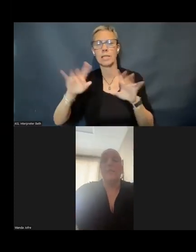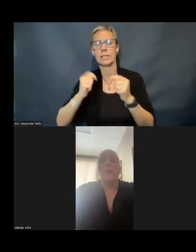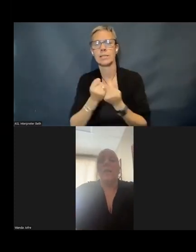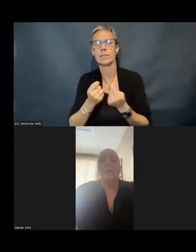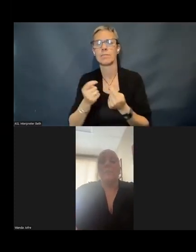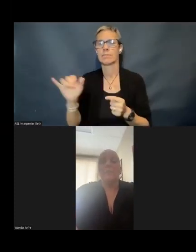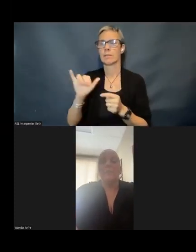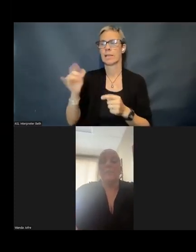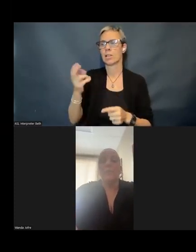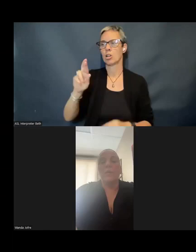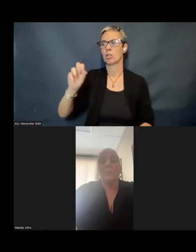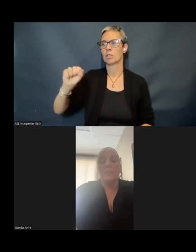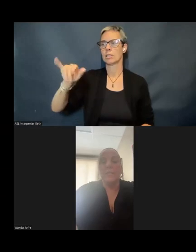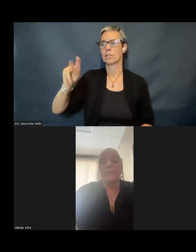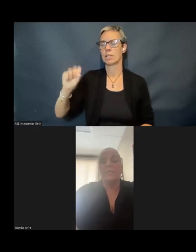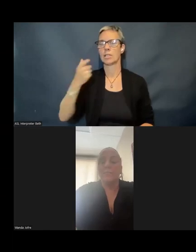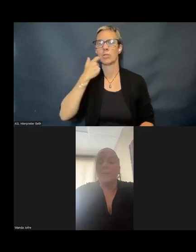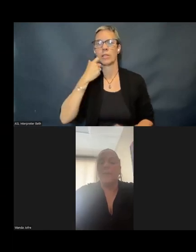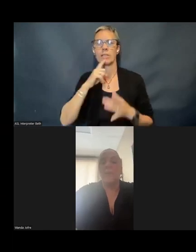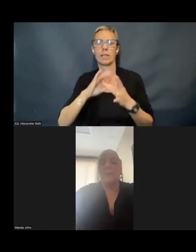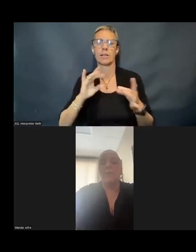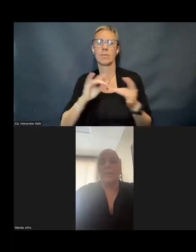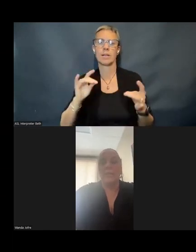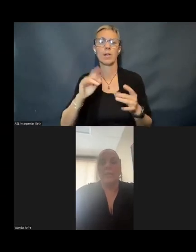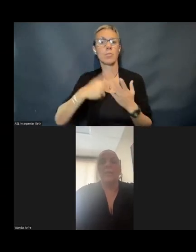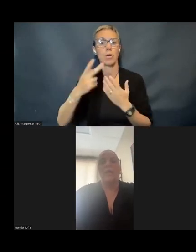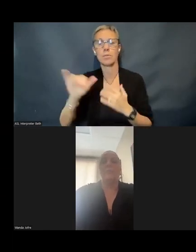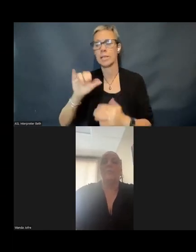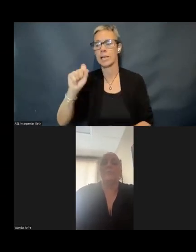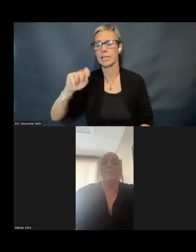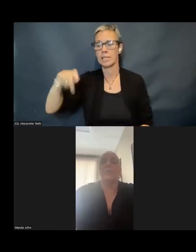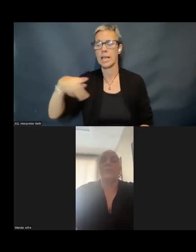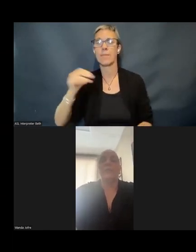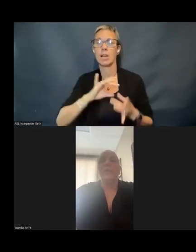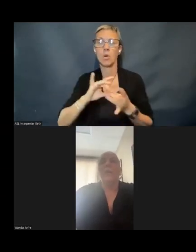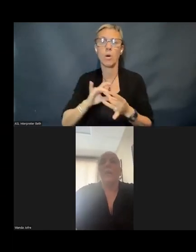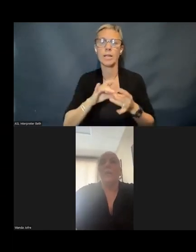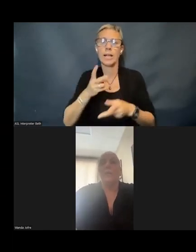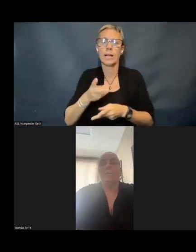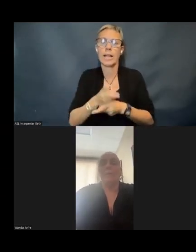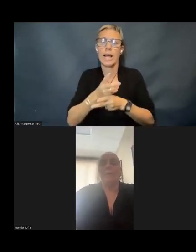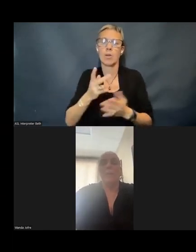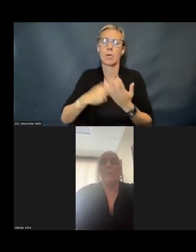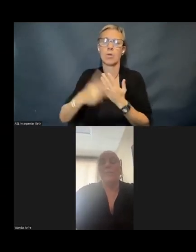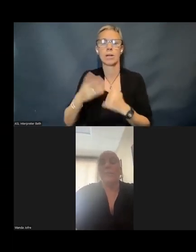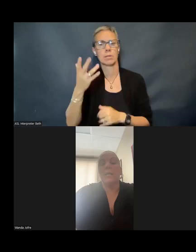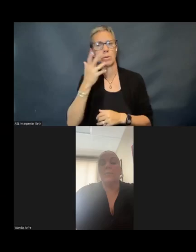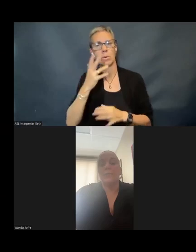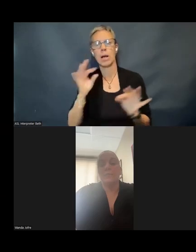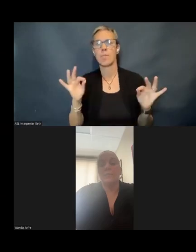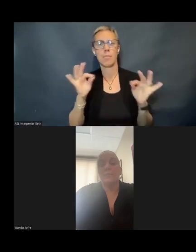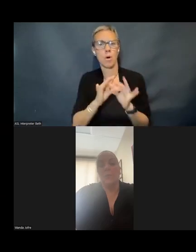said, programs like STEP and coordinated care programs are really important